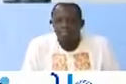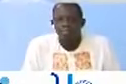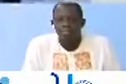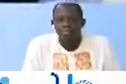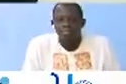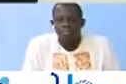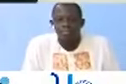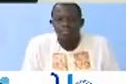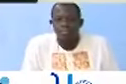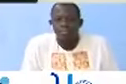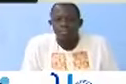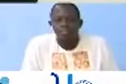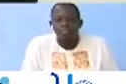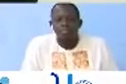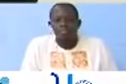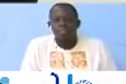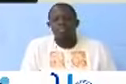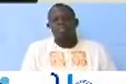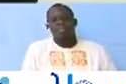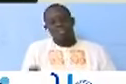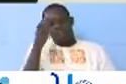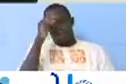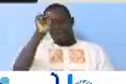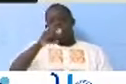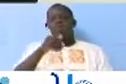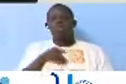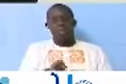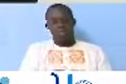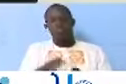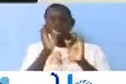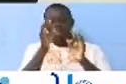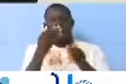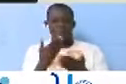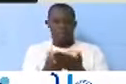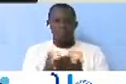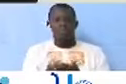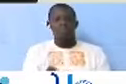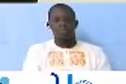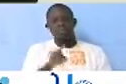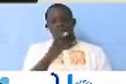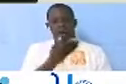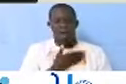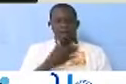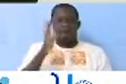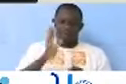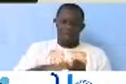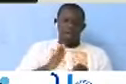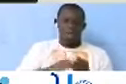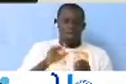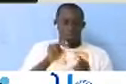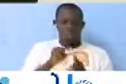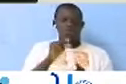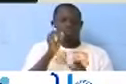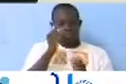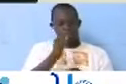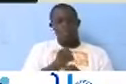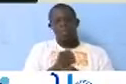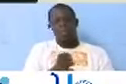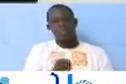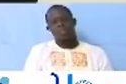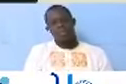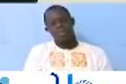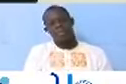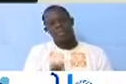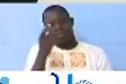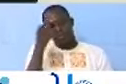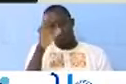think that really we've come to the end of your testimony. Okay. I mean, you will have a chance to give some final remarks at the end. So perhaps if you have anything else to